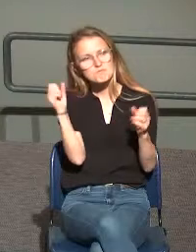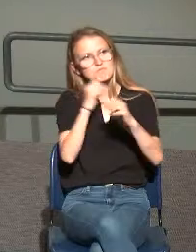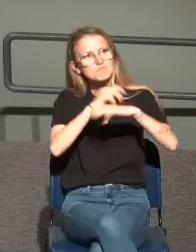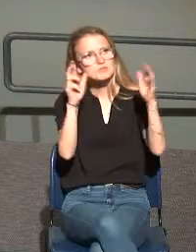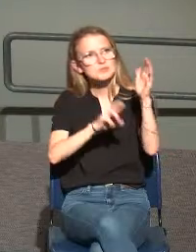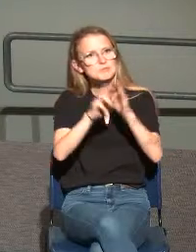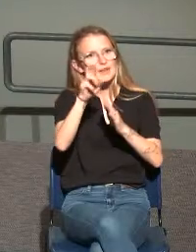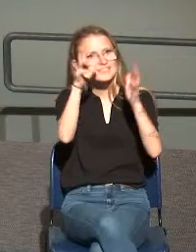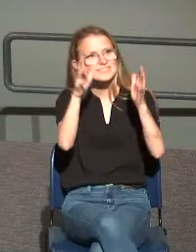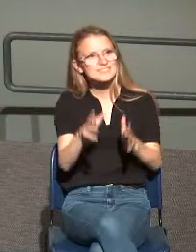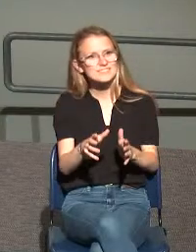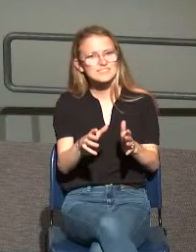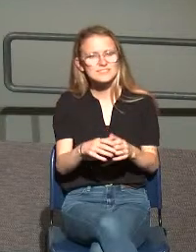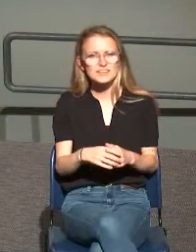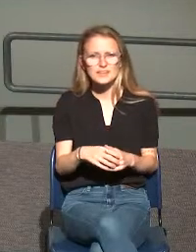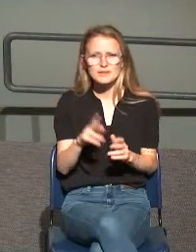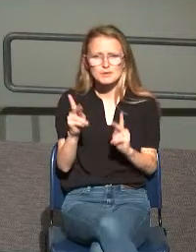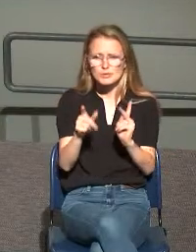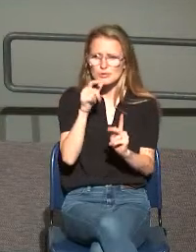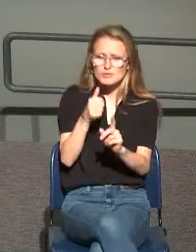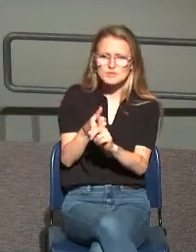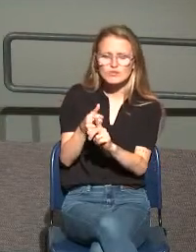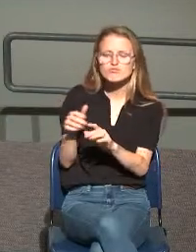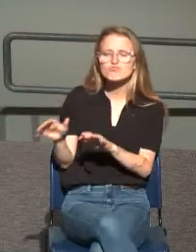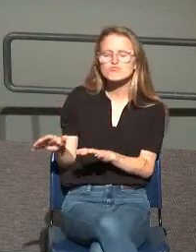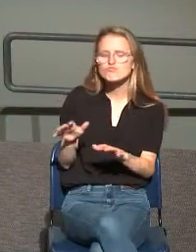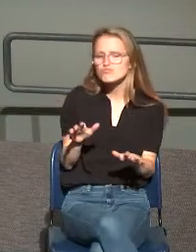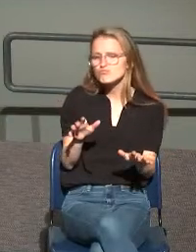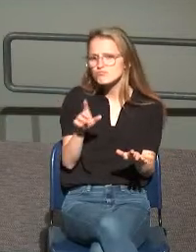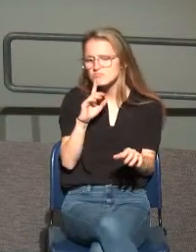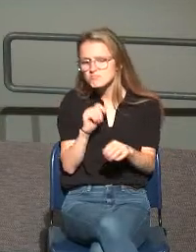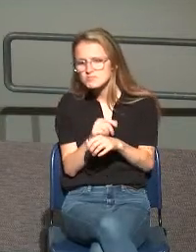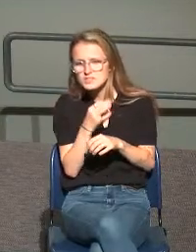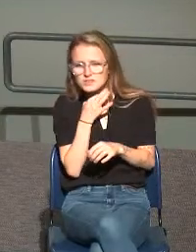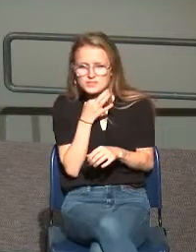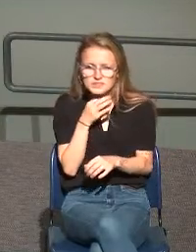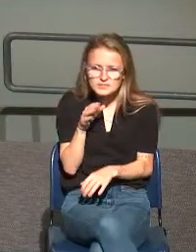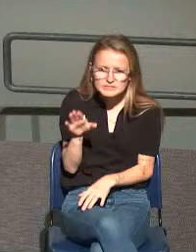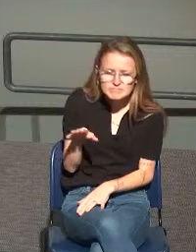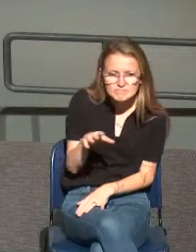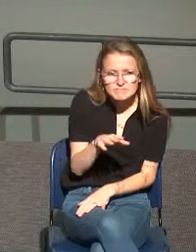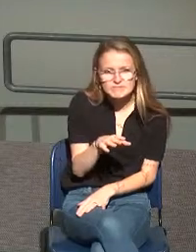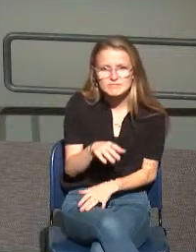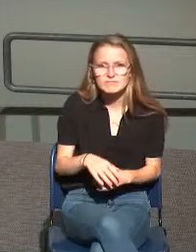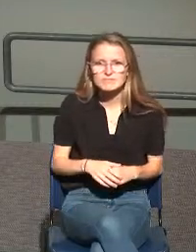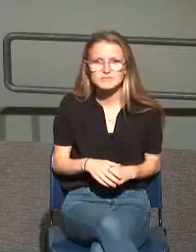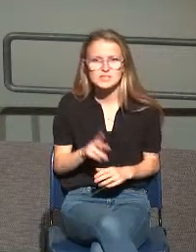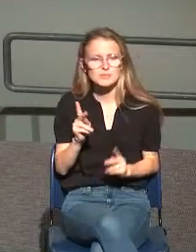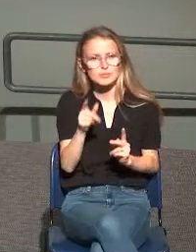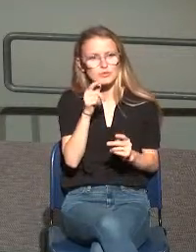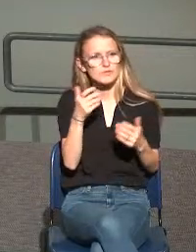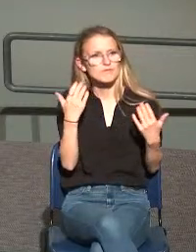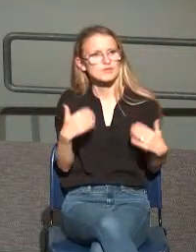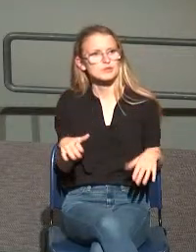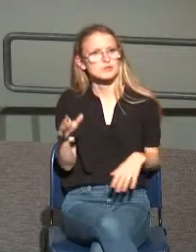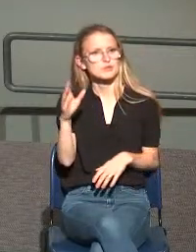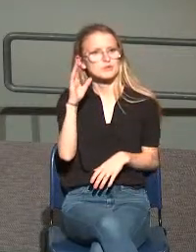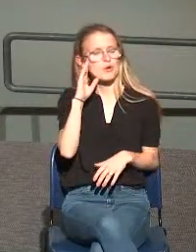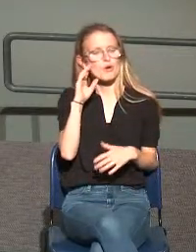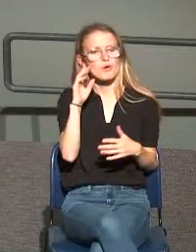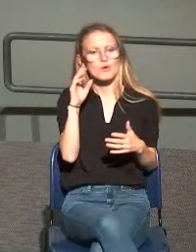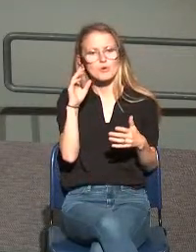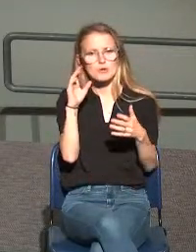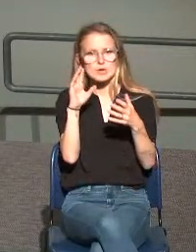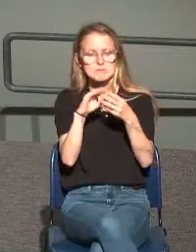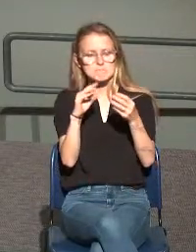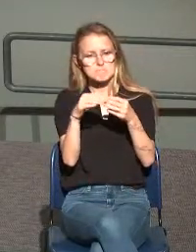And the casually curious. Here's to those who know the thrust in newtons of a Pratt & Whitney J75